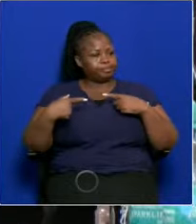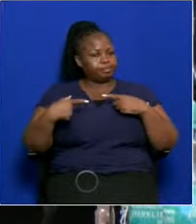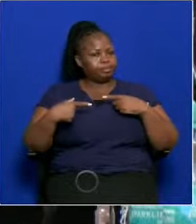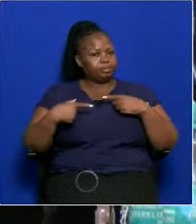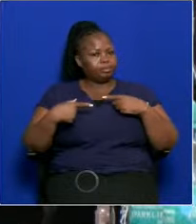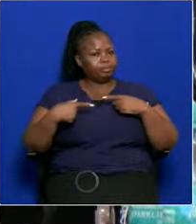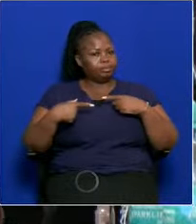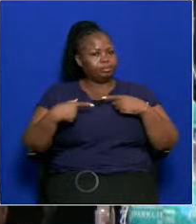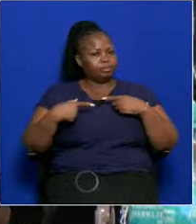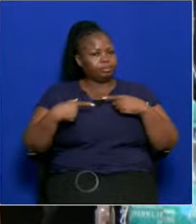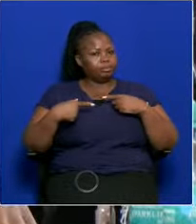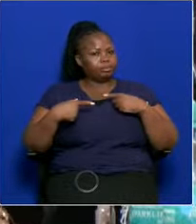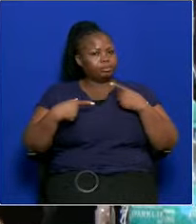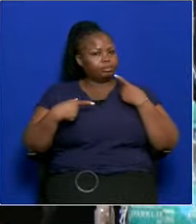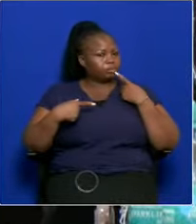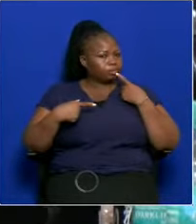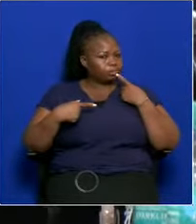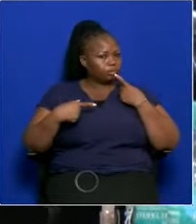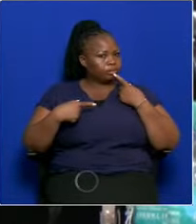the